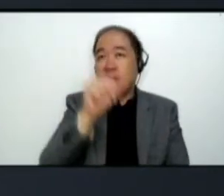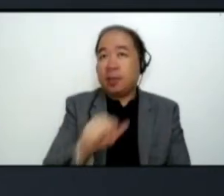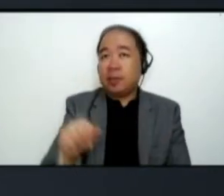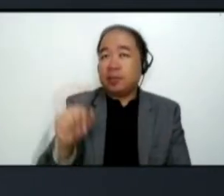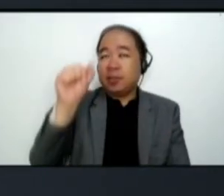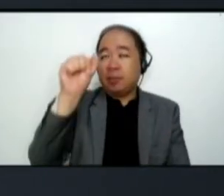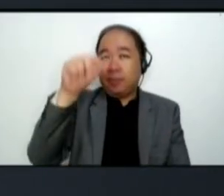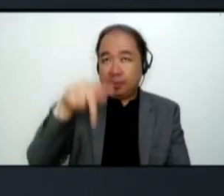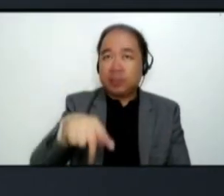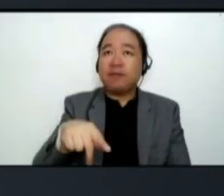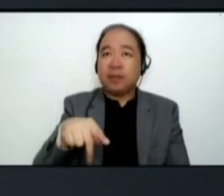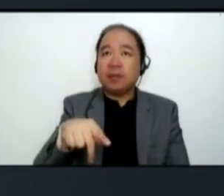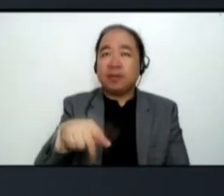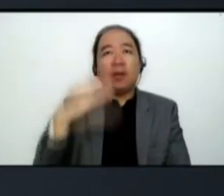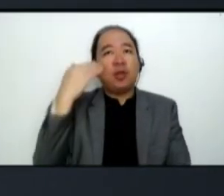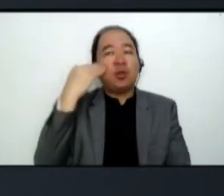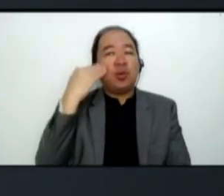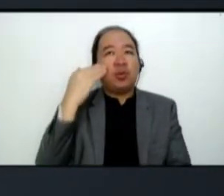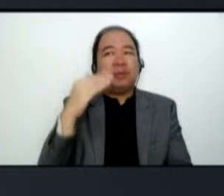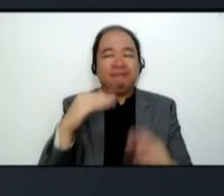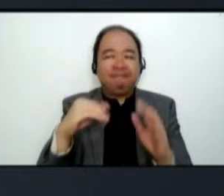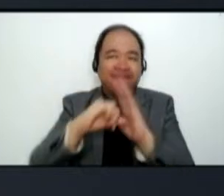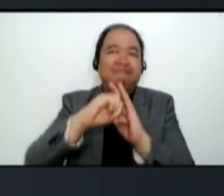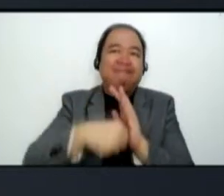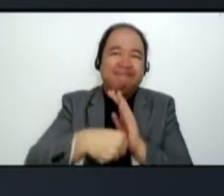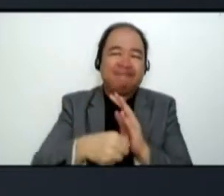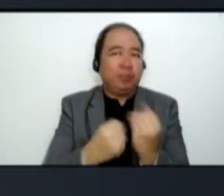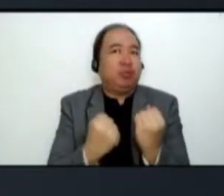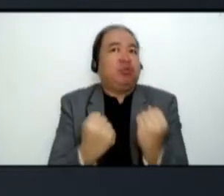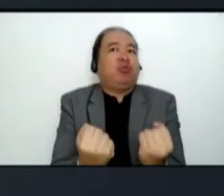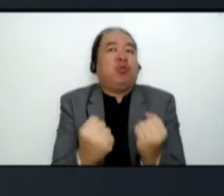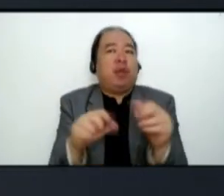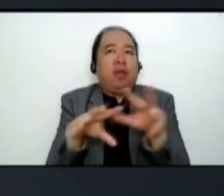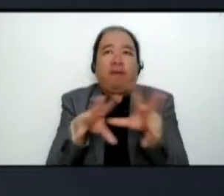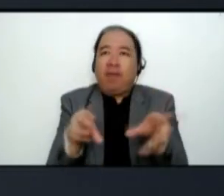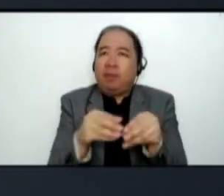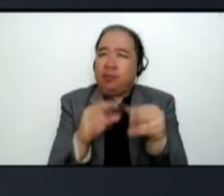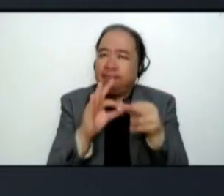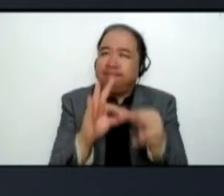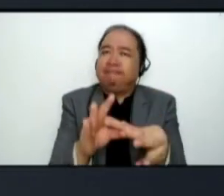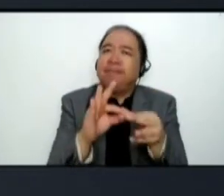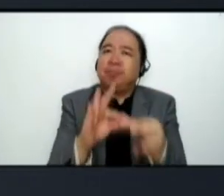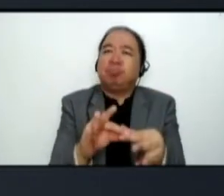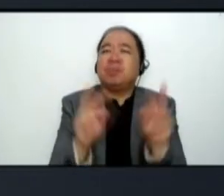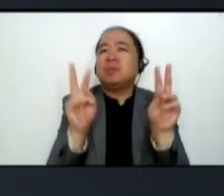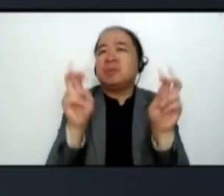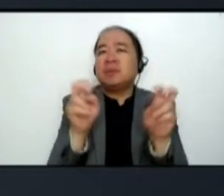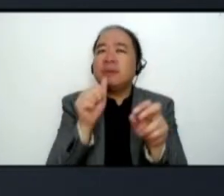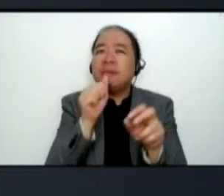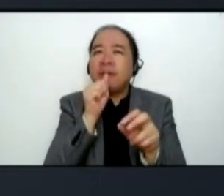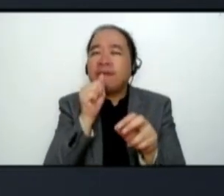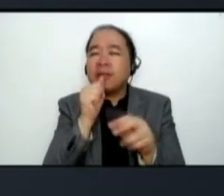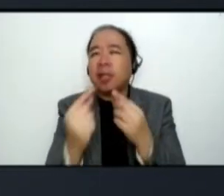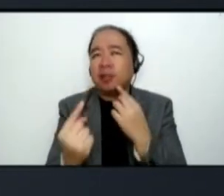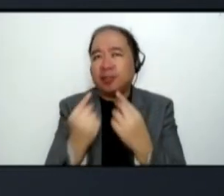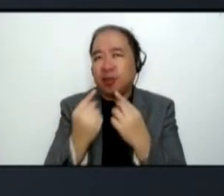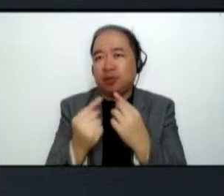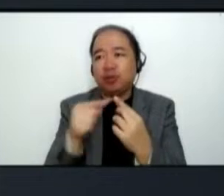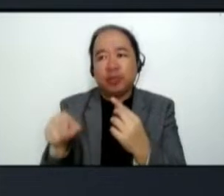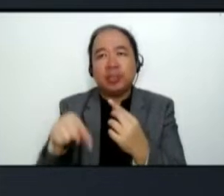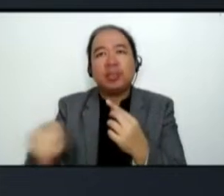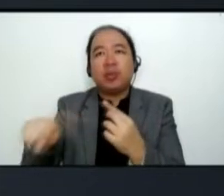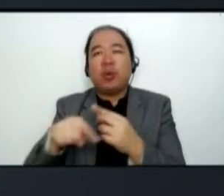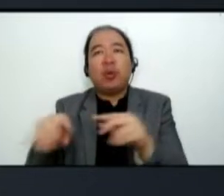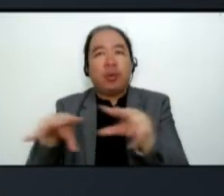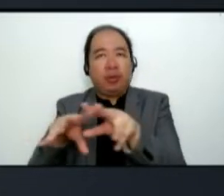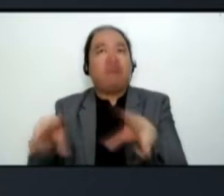we understand that we emphasize family a lot. We put a lot of, we call it private discourse within the family